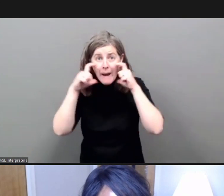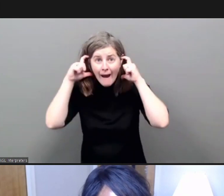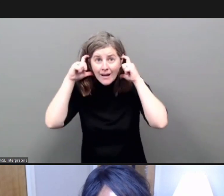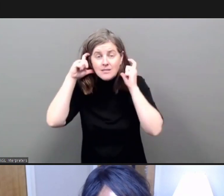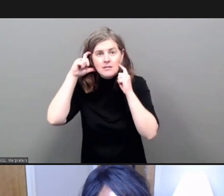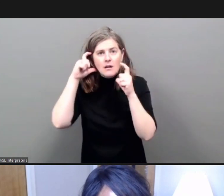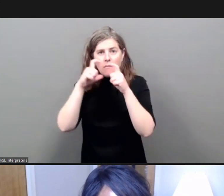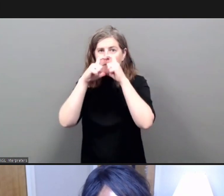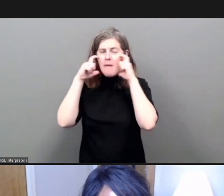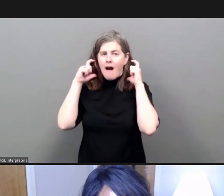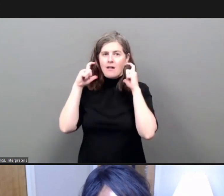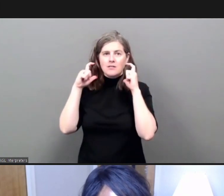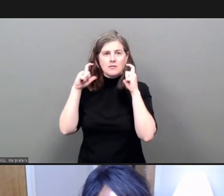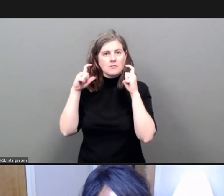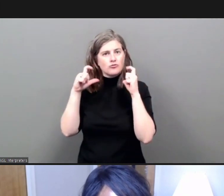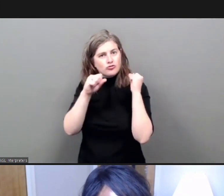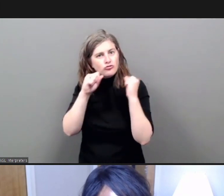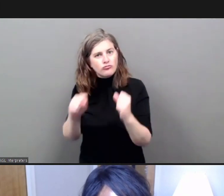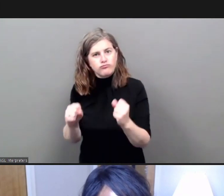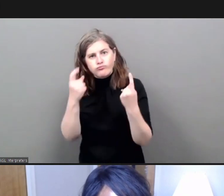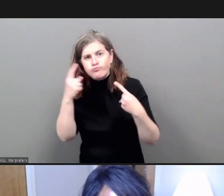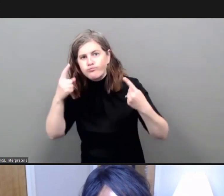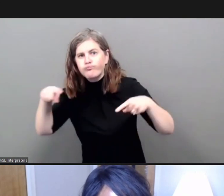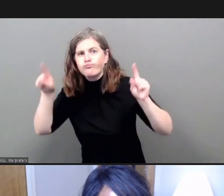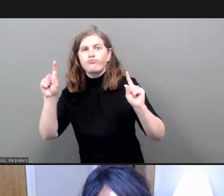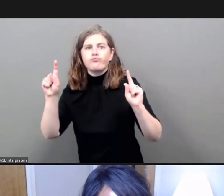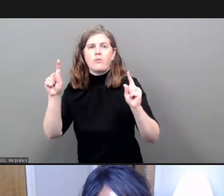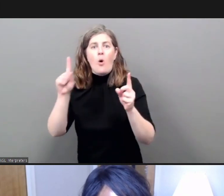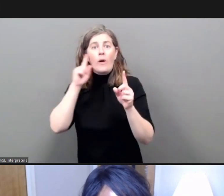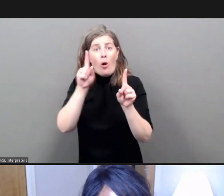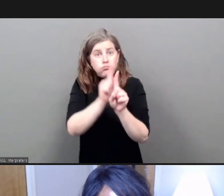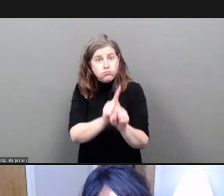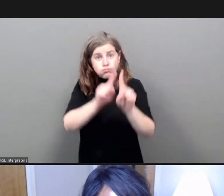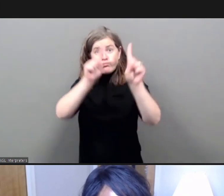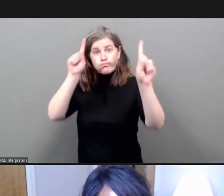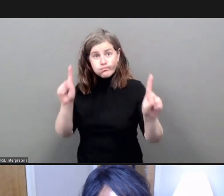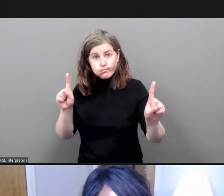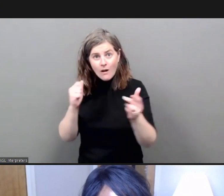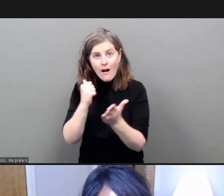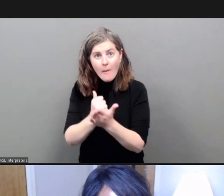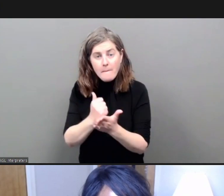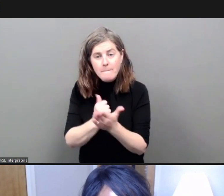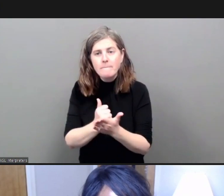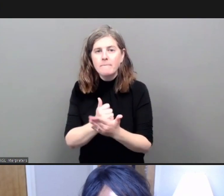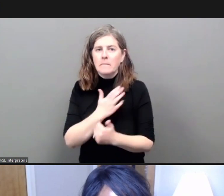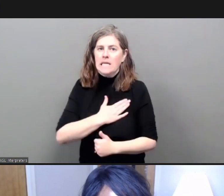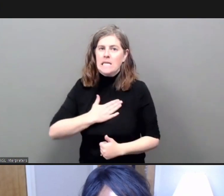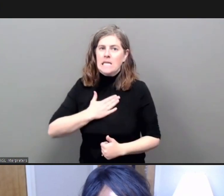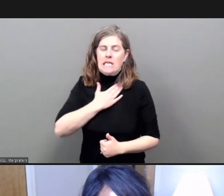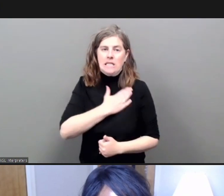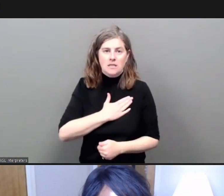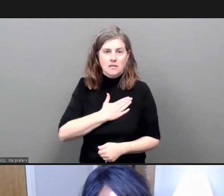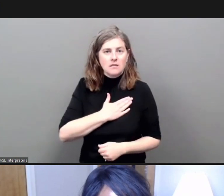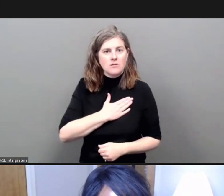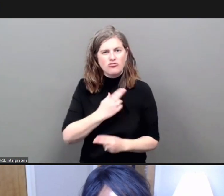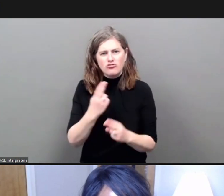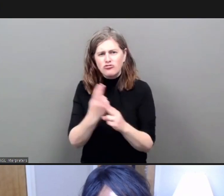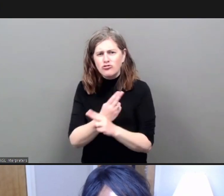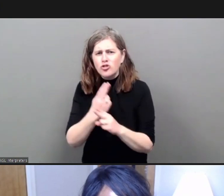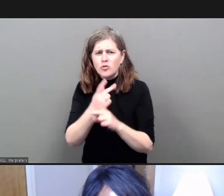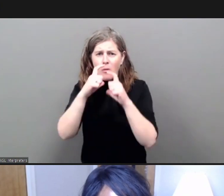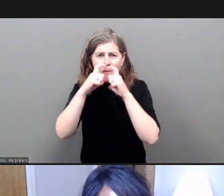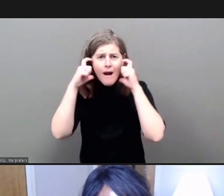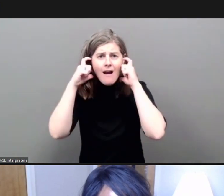masking is highly effective. We know that distancing is effective. So please use your